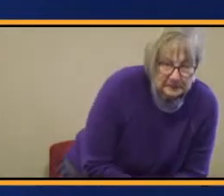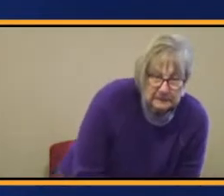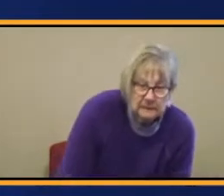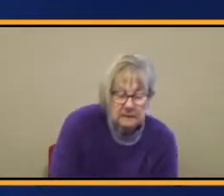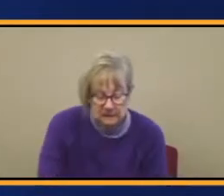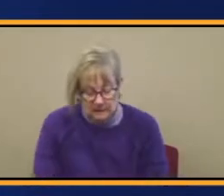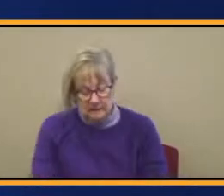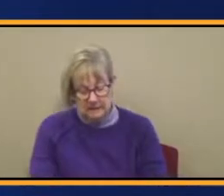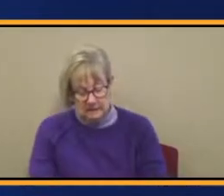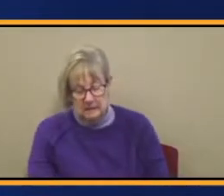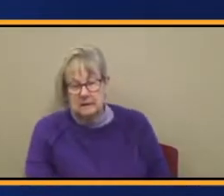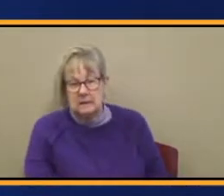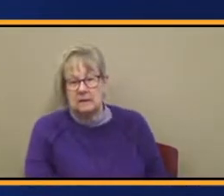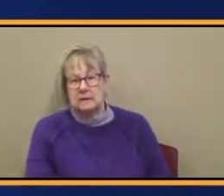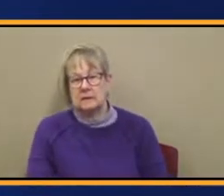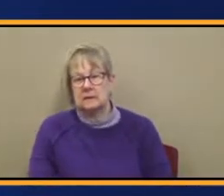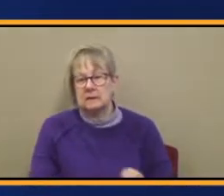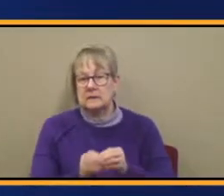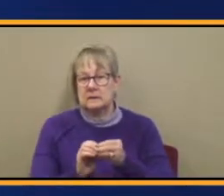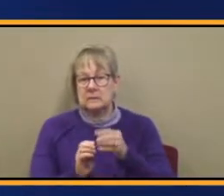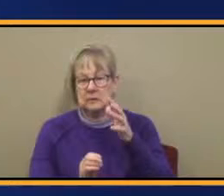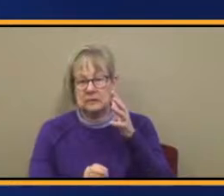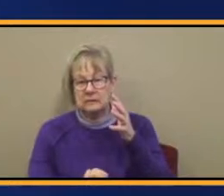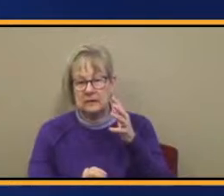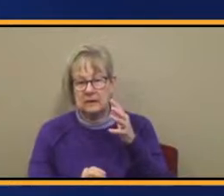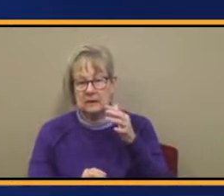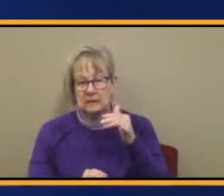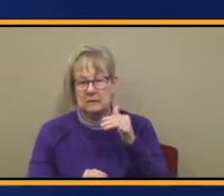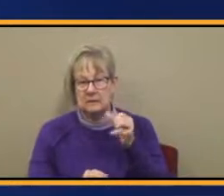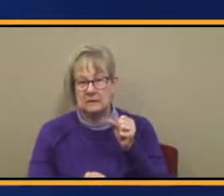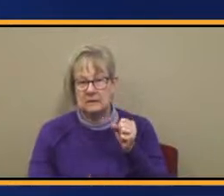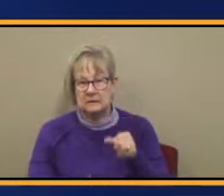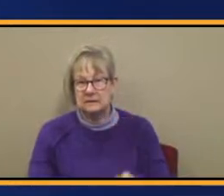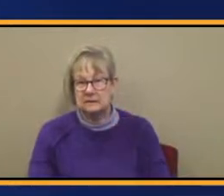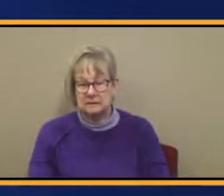Mayor, item five is she's coming up.